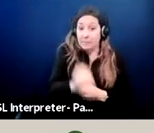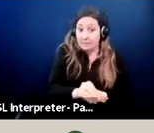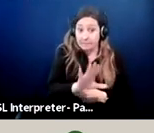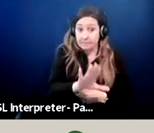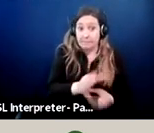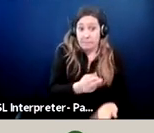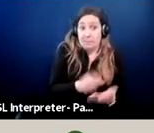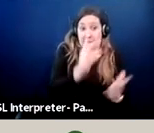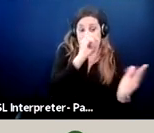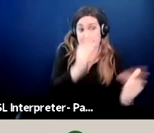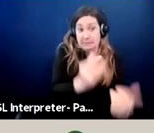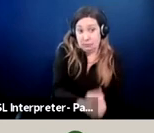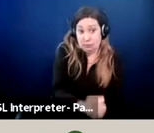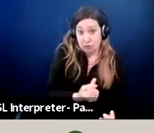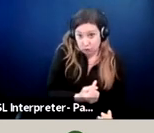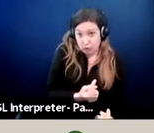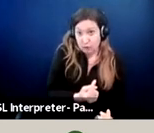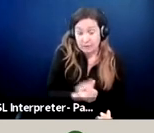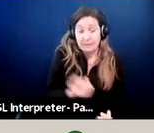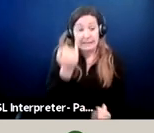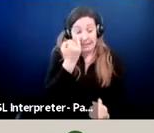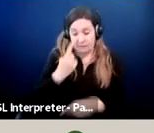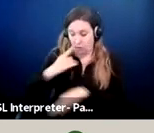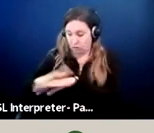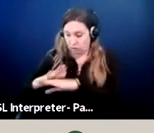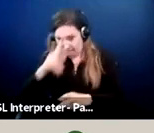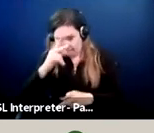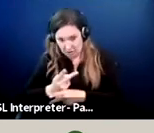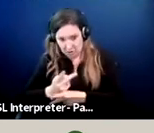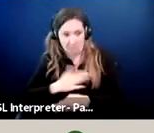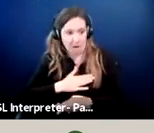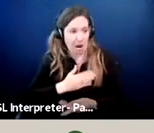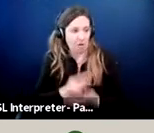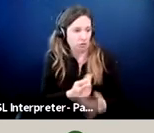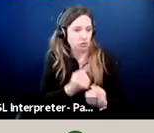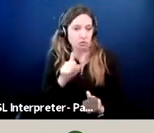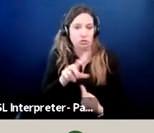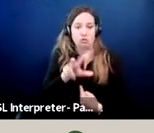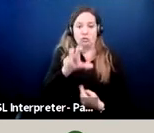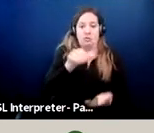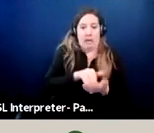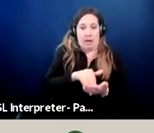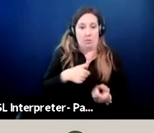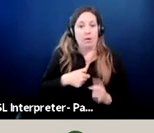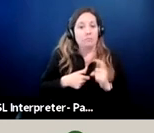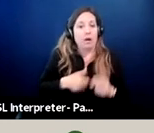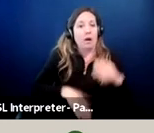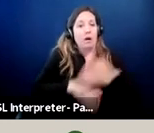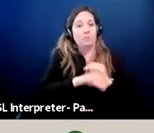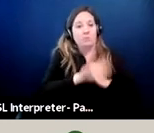So if your consultants or internally figured out, okay, my return is going to be about $300,000, we would give you up to 75% of that